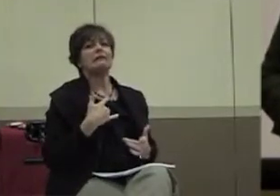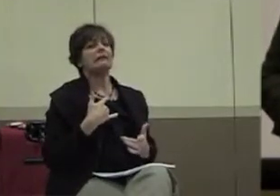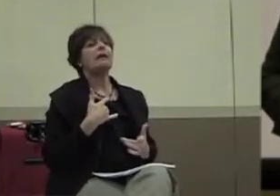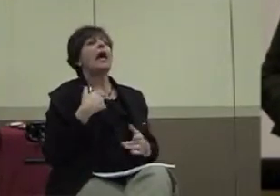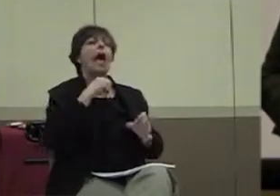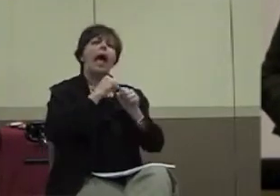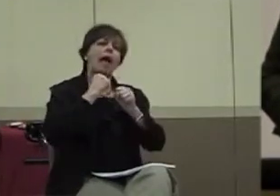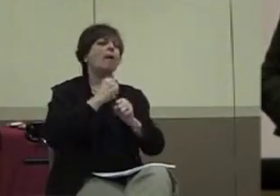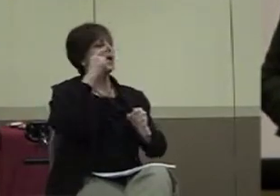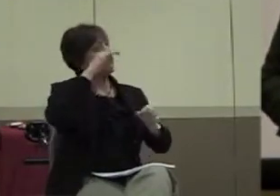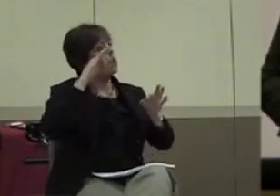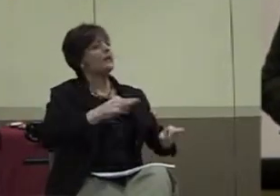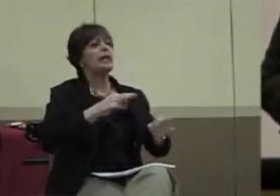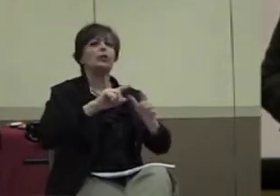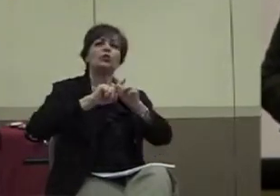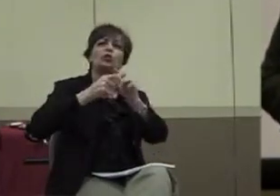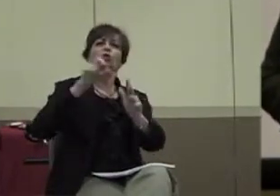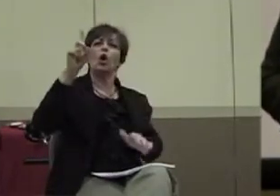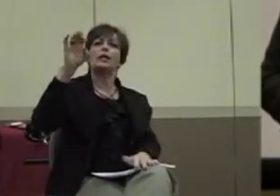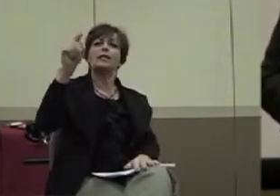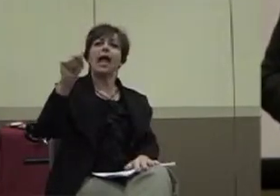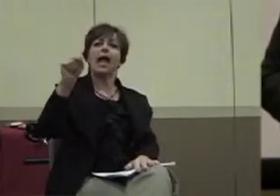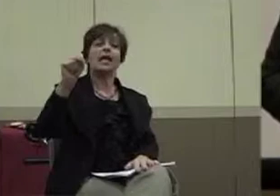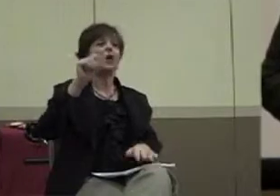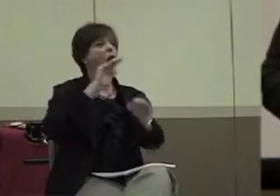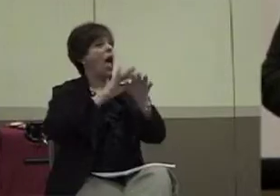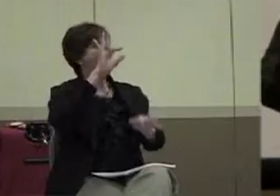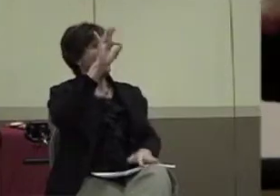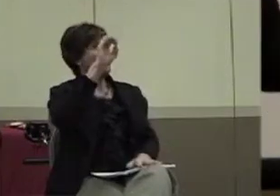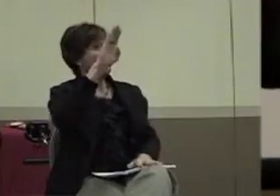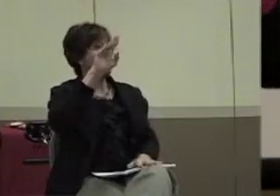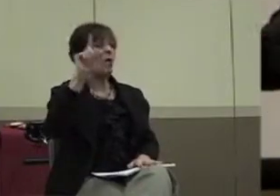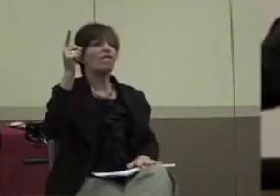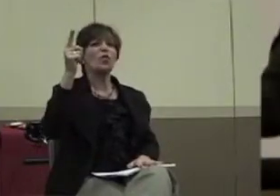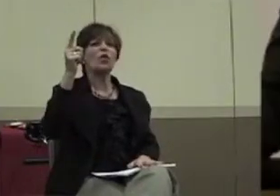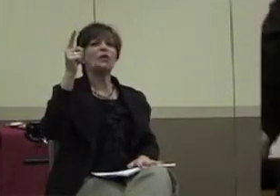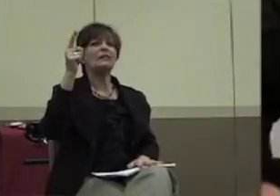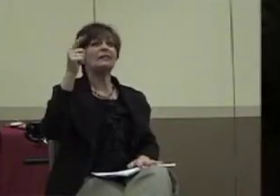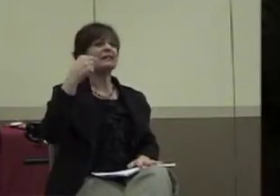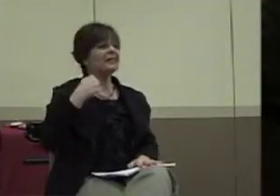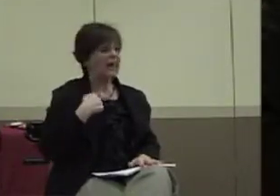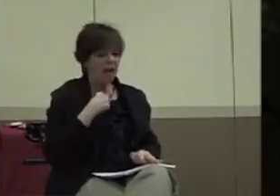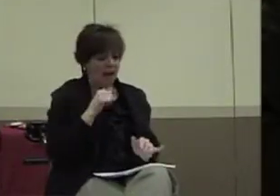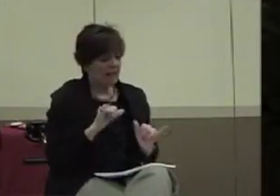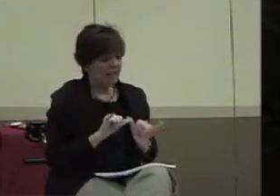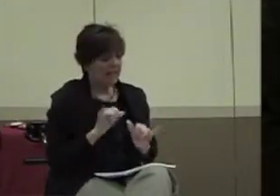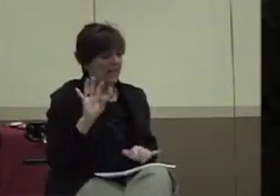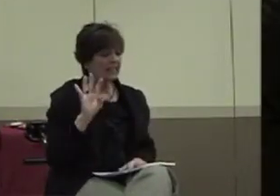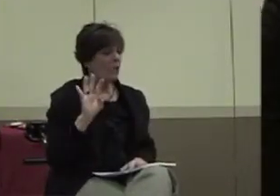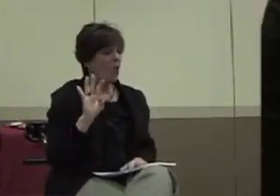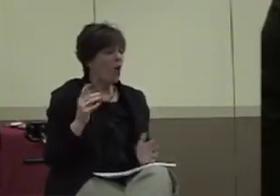Make a resolution to start a diet. On February 1st, I am not a size 4, so what do I do with